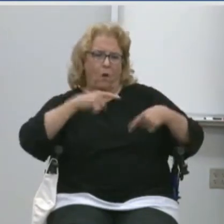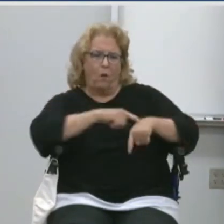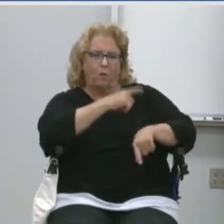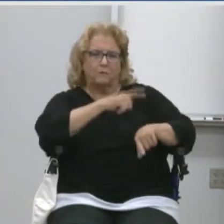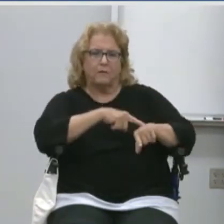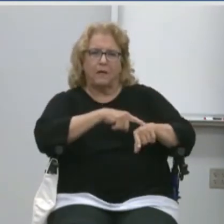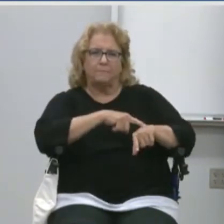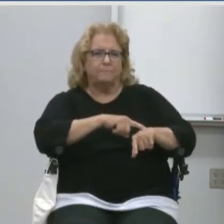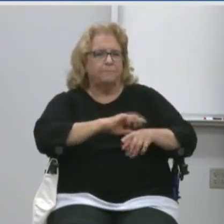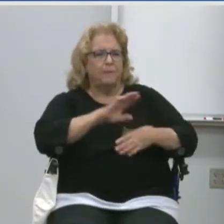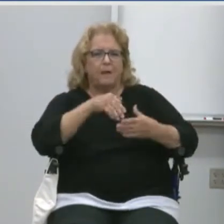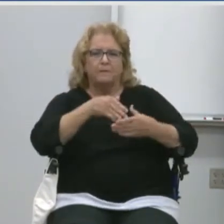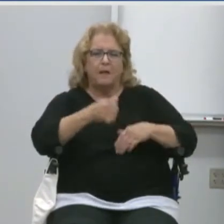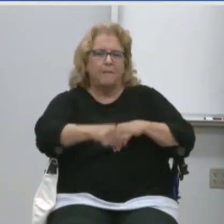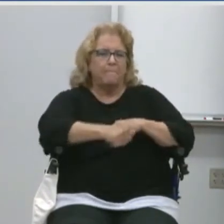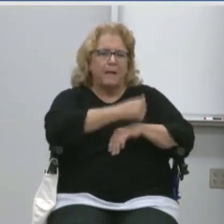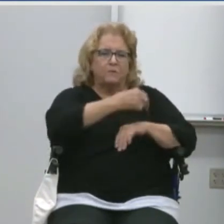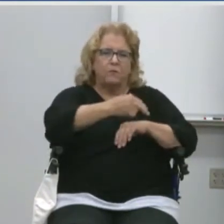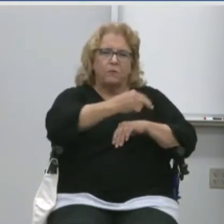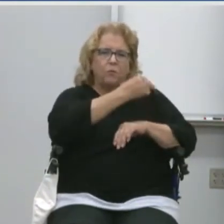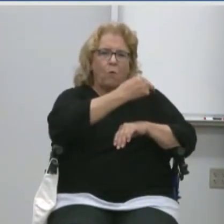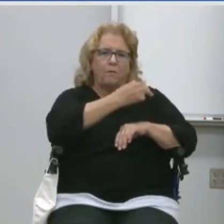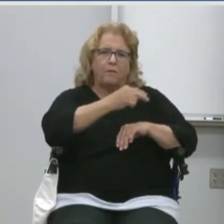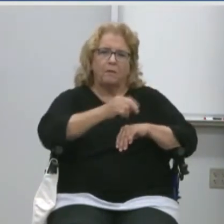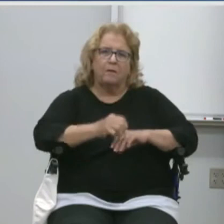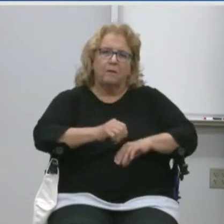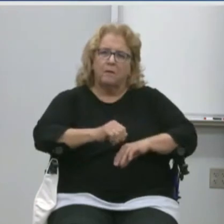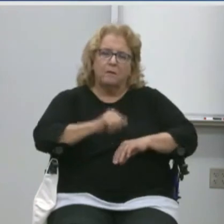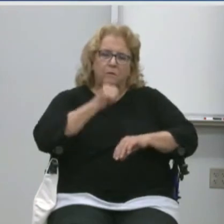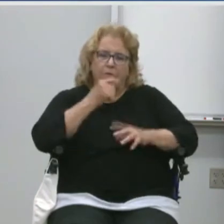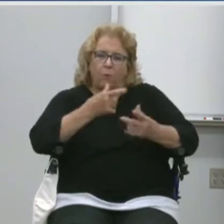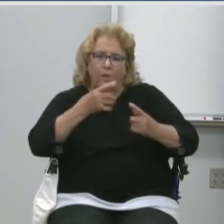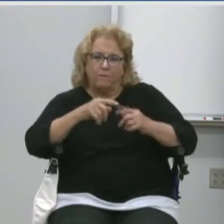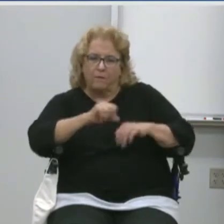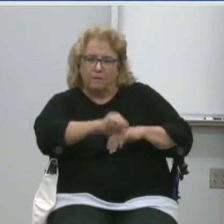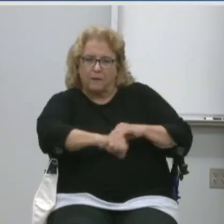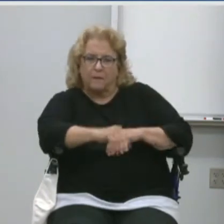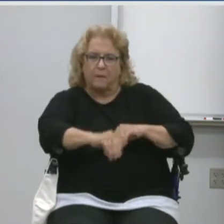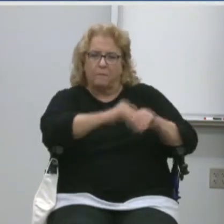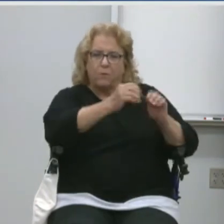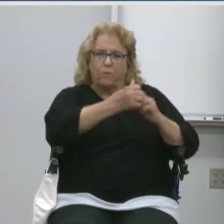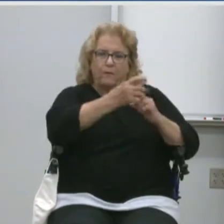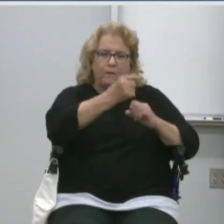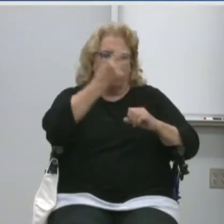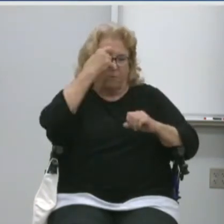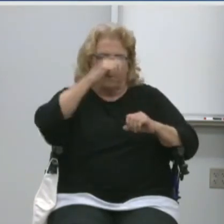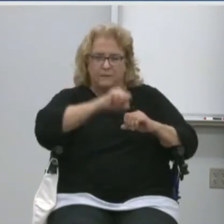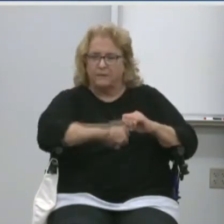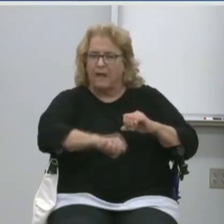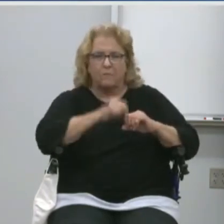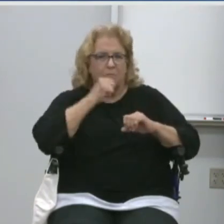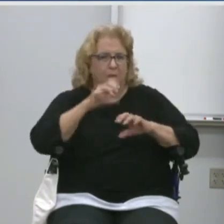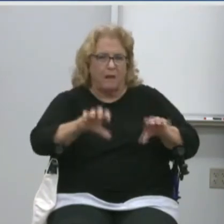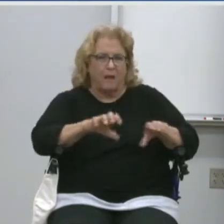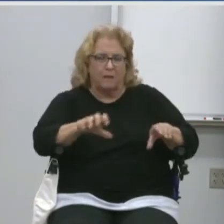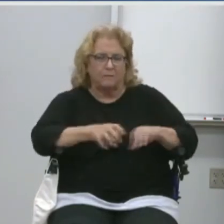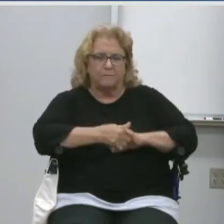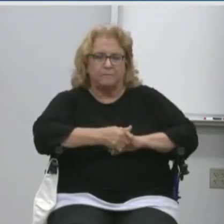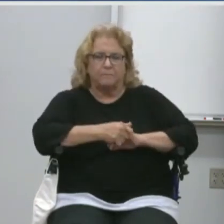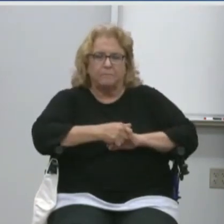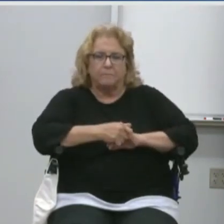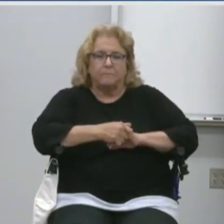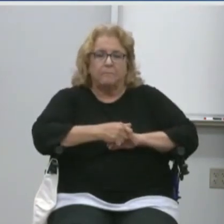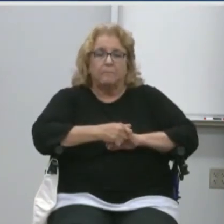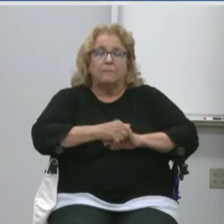north for all that southern system to move with it. So to the south of it, it's not that active.